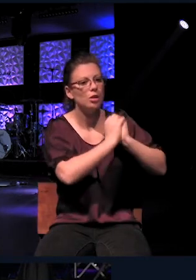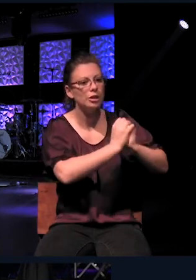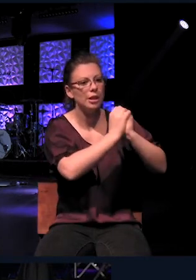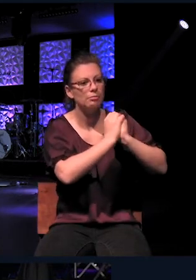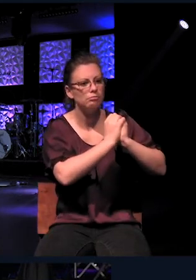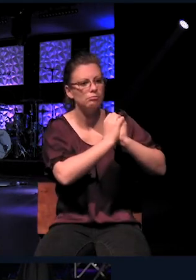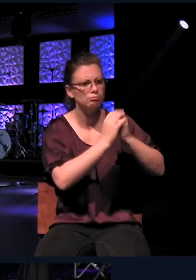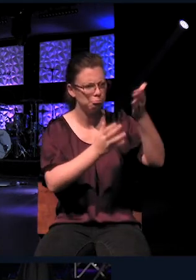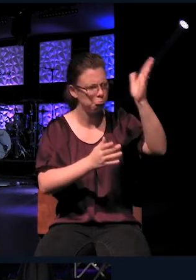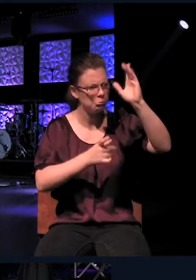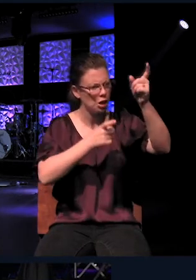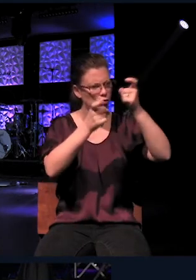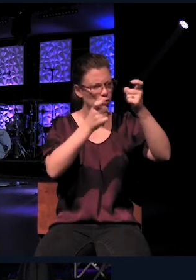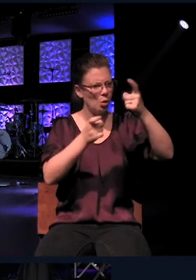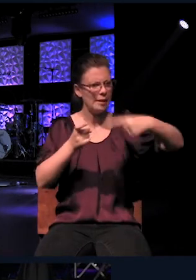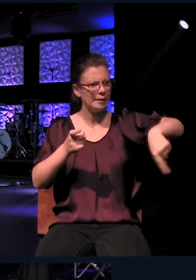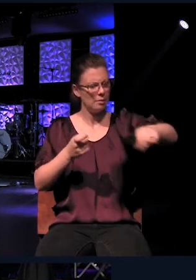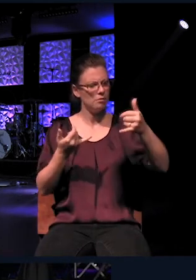okay.